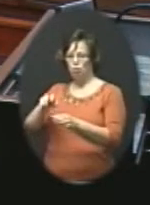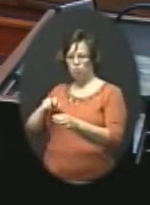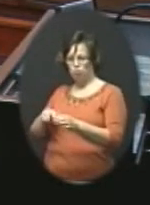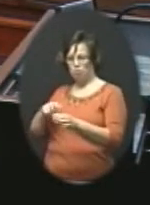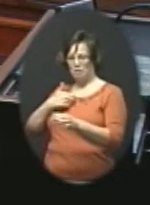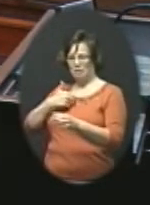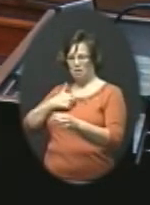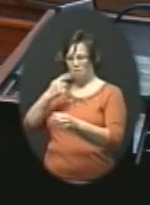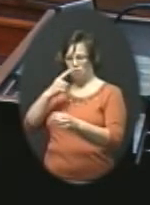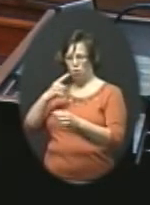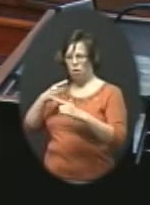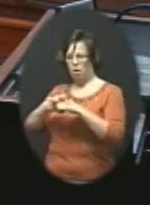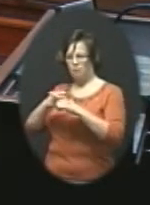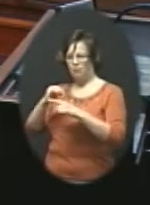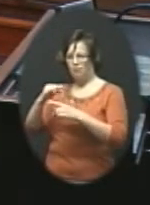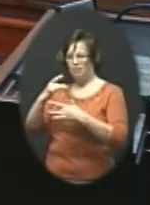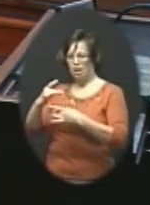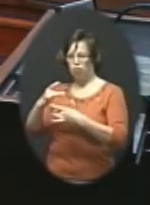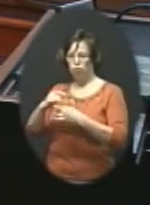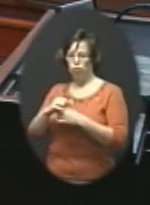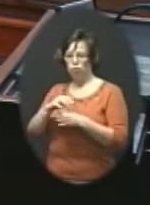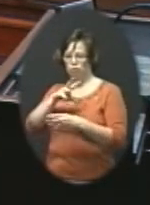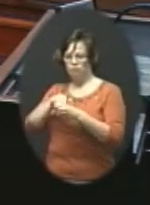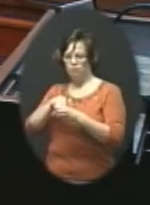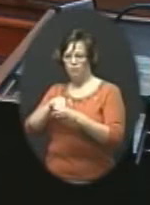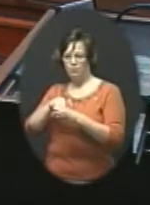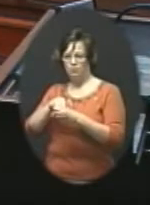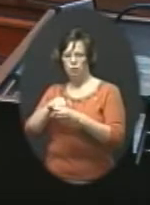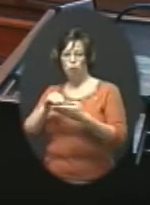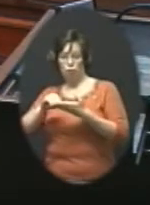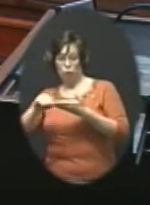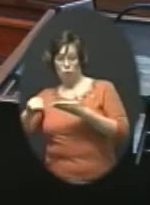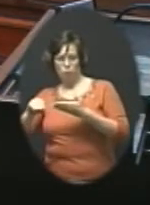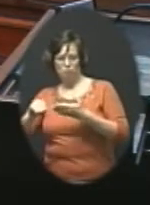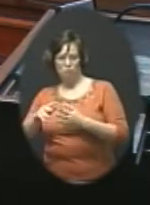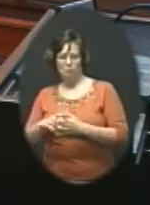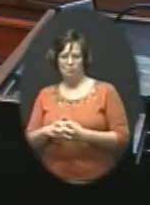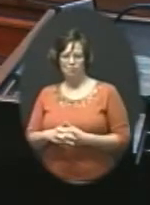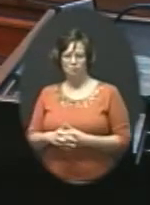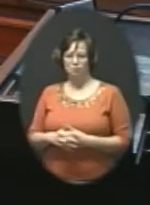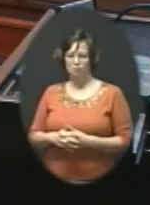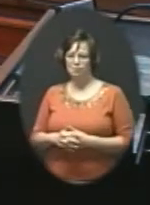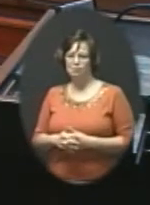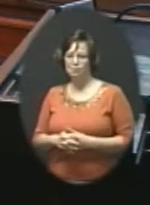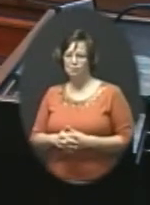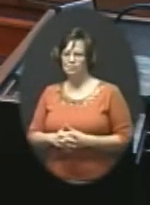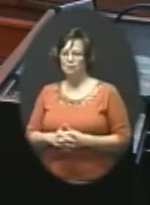for a potential conflict of interest. You are excused.